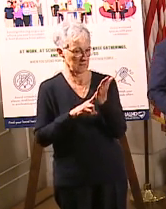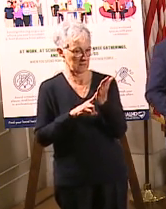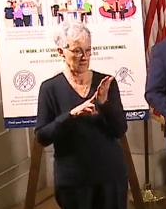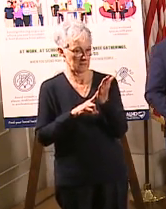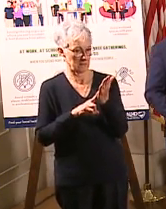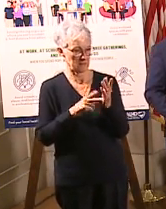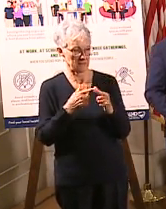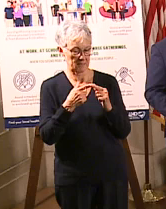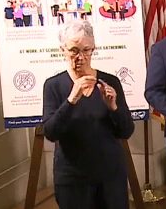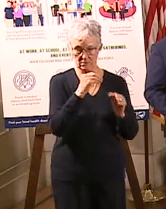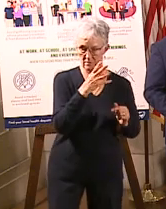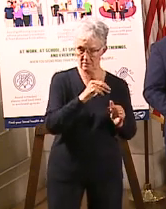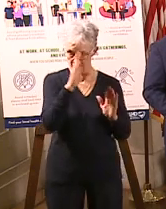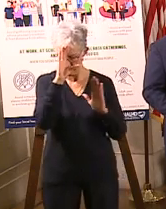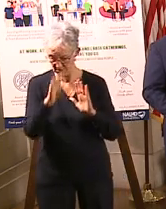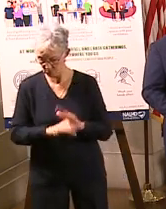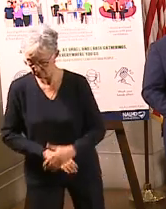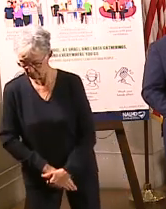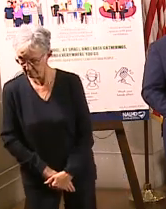picture.